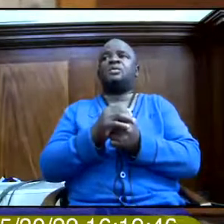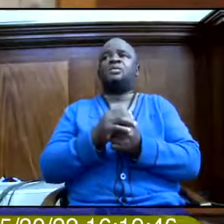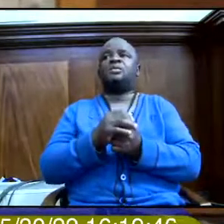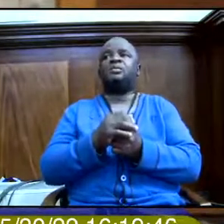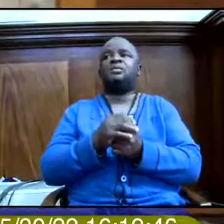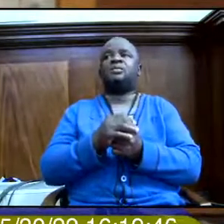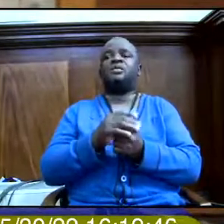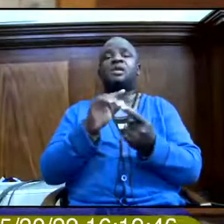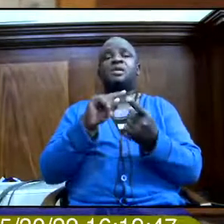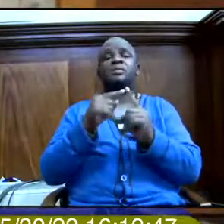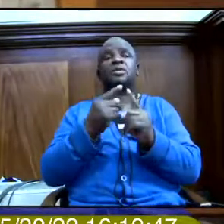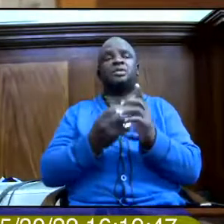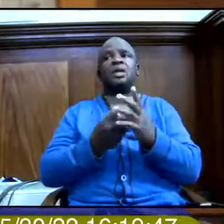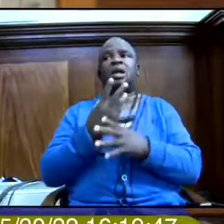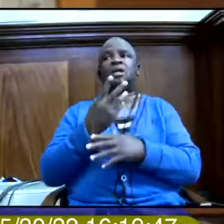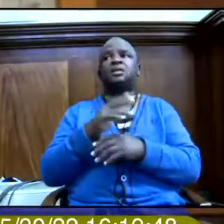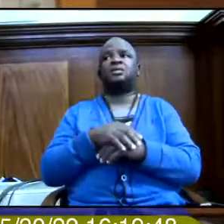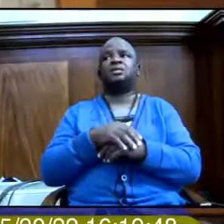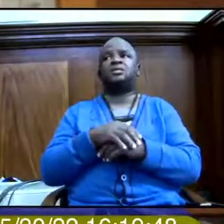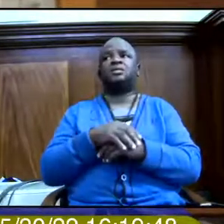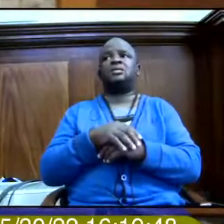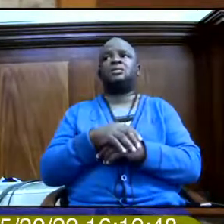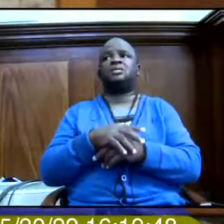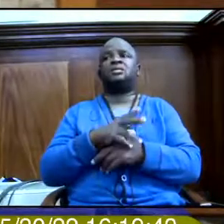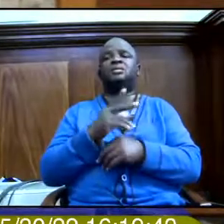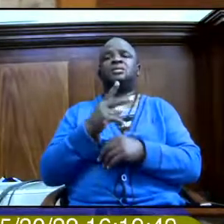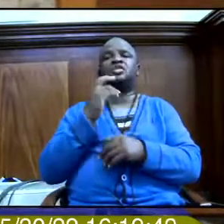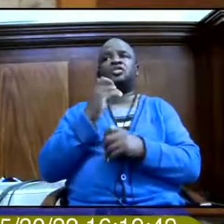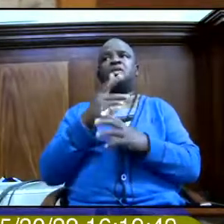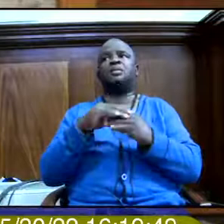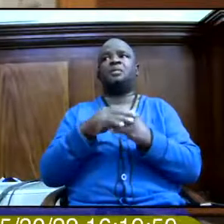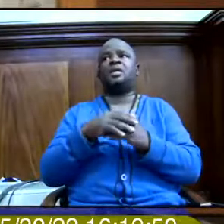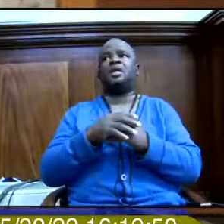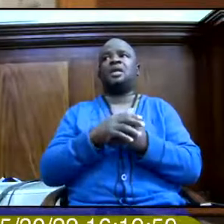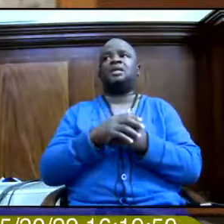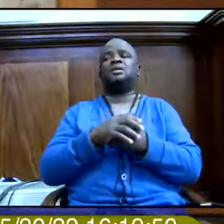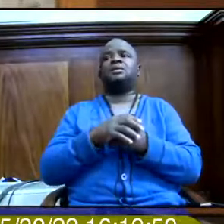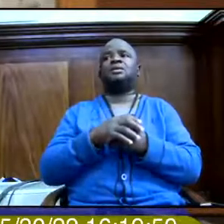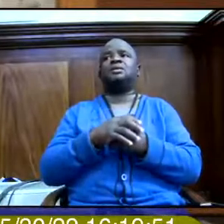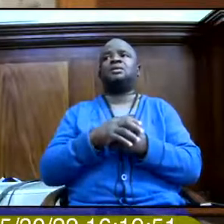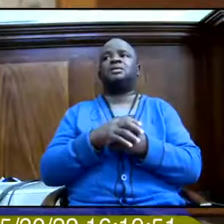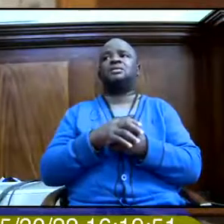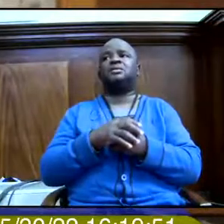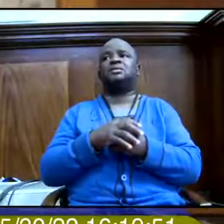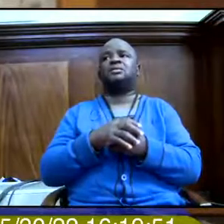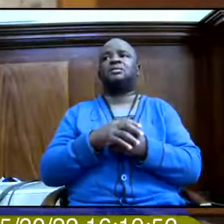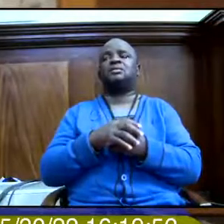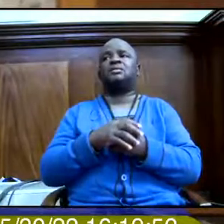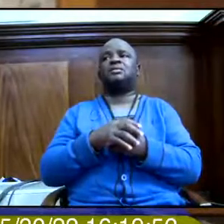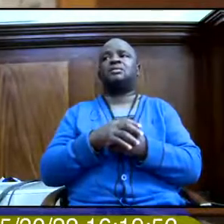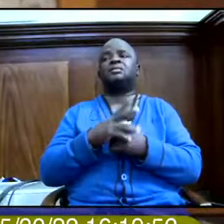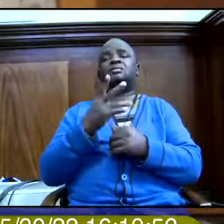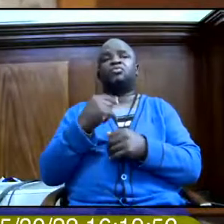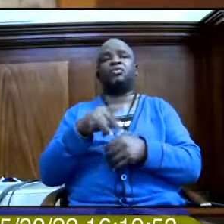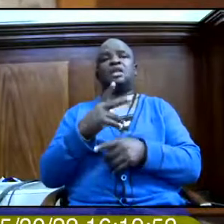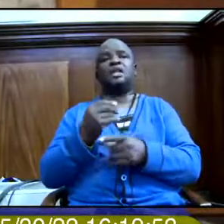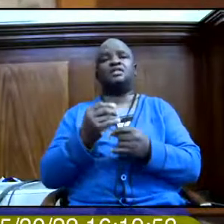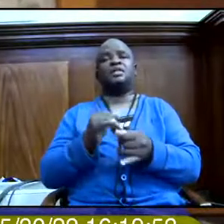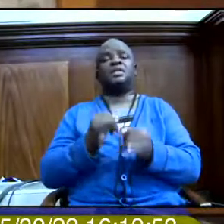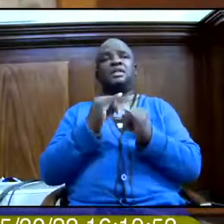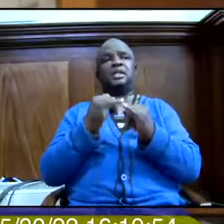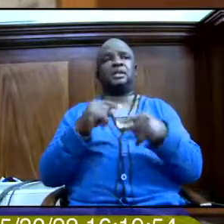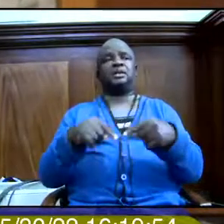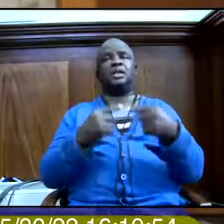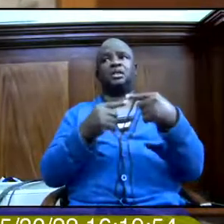comrades i'm sorry honorable honourable members to say we have a very serious challenges